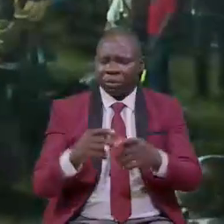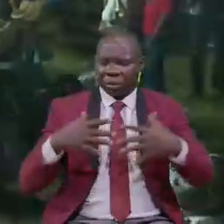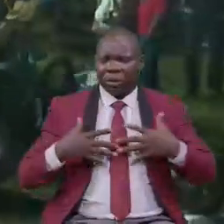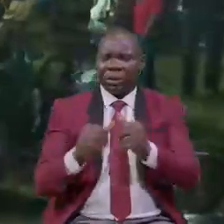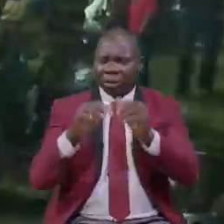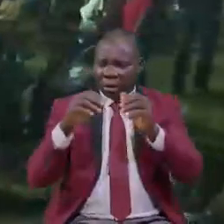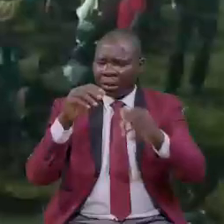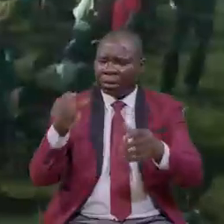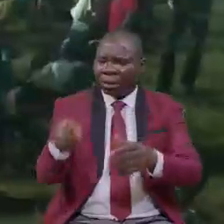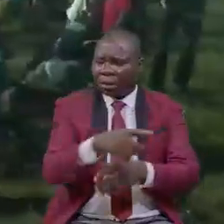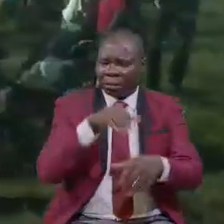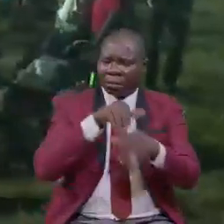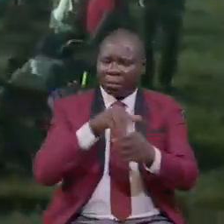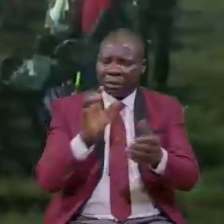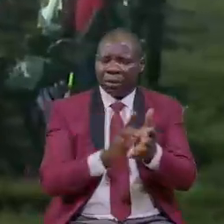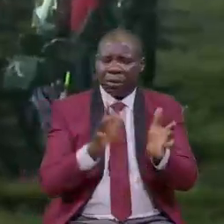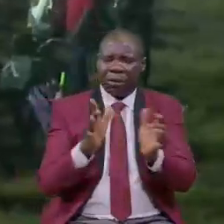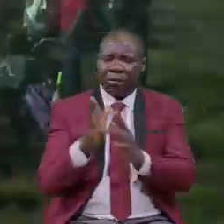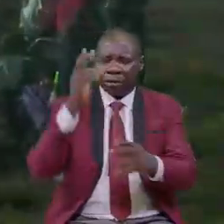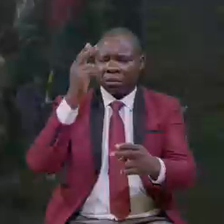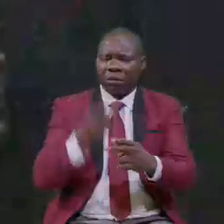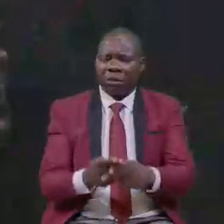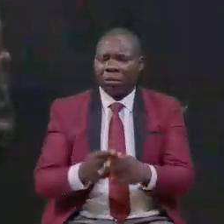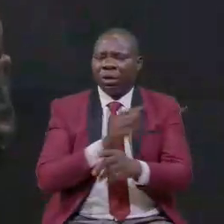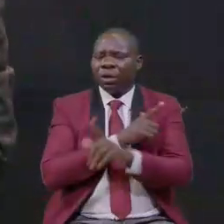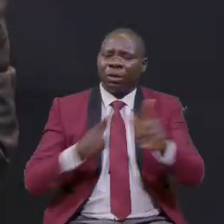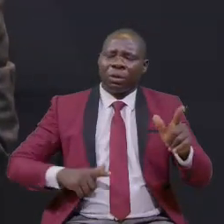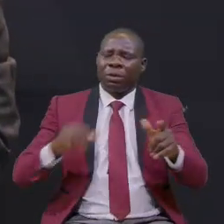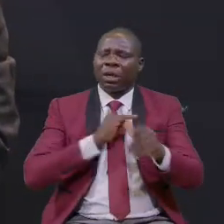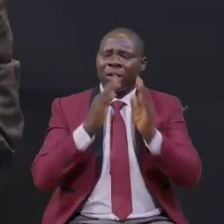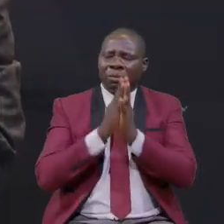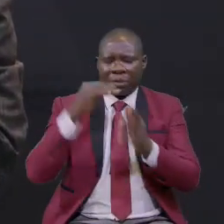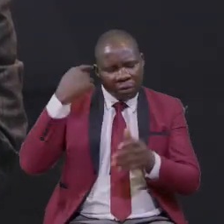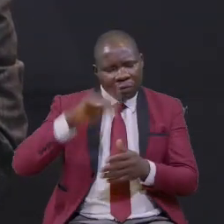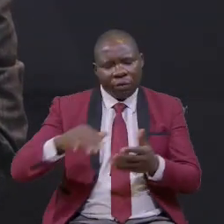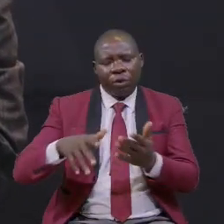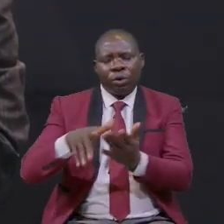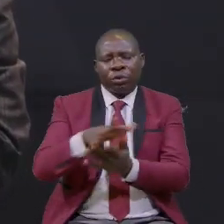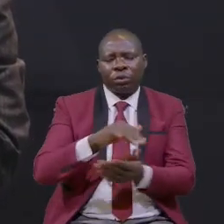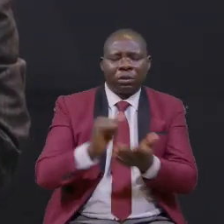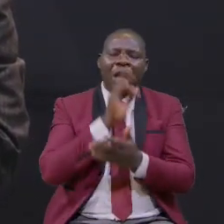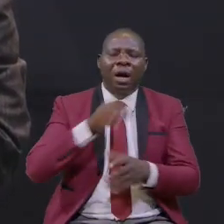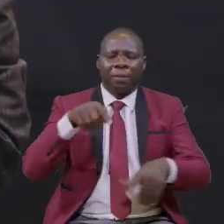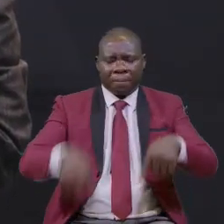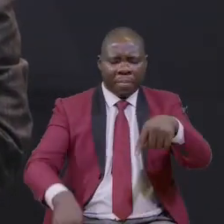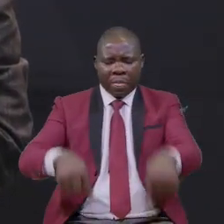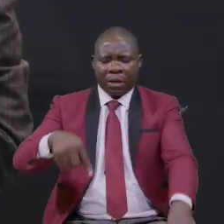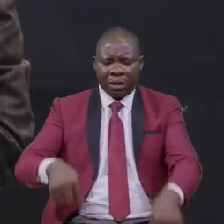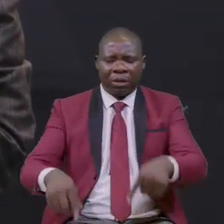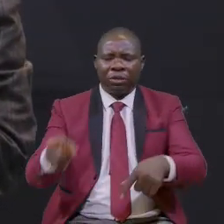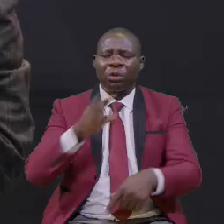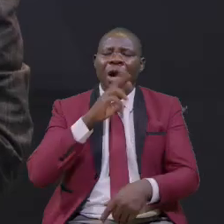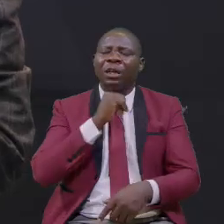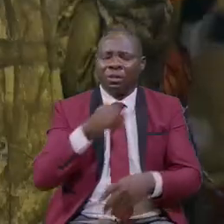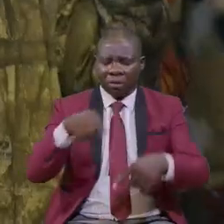Jesus' name. Lord, I pray for those who are paralyzed, you are not